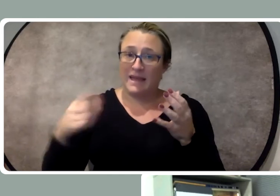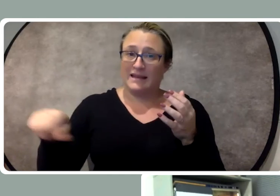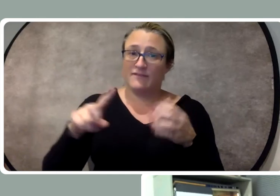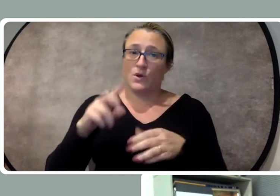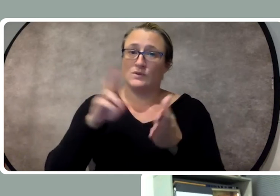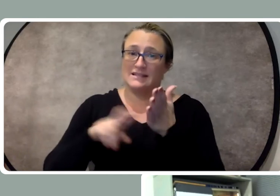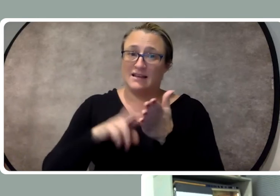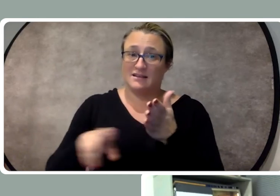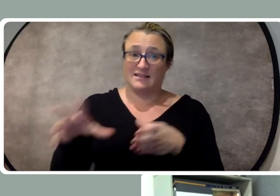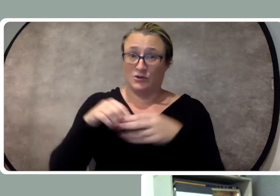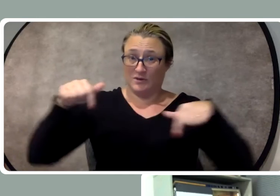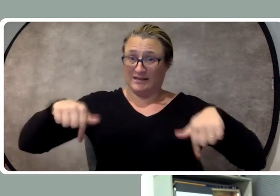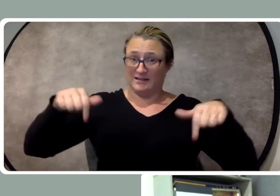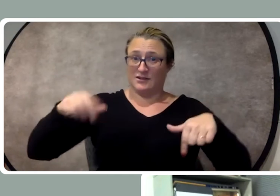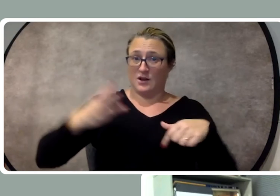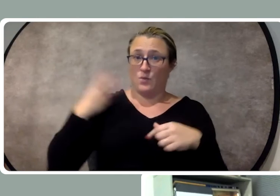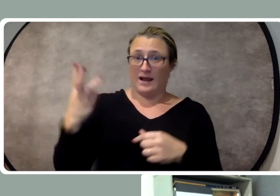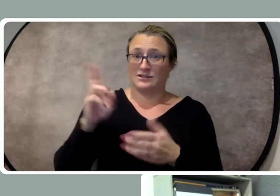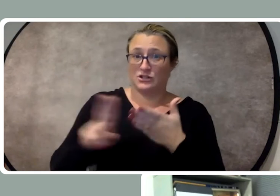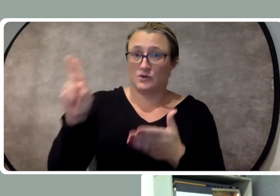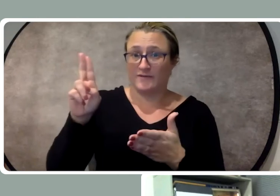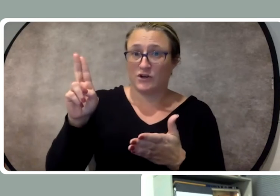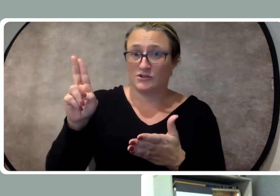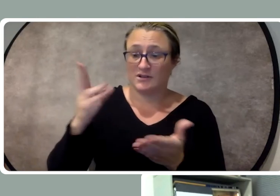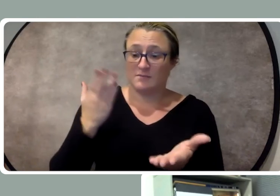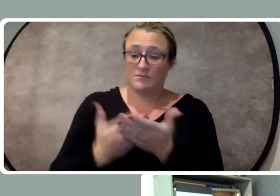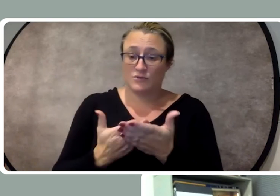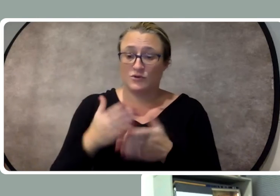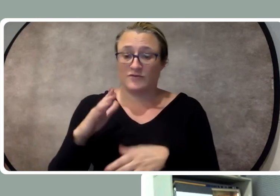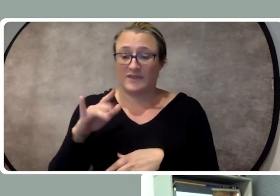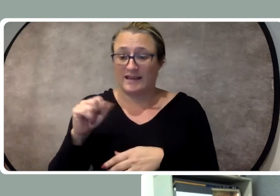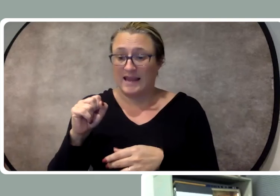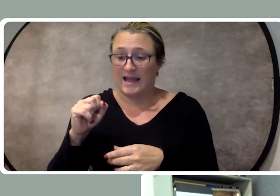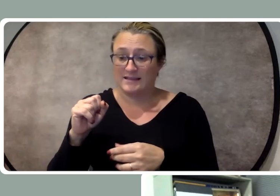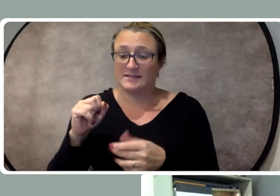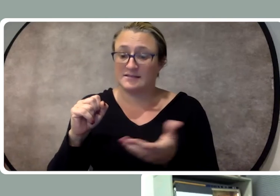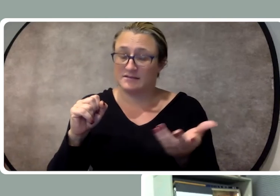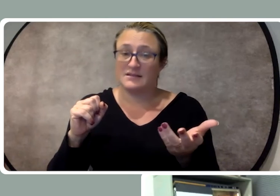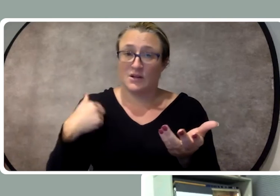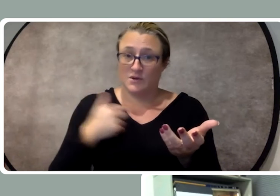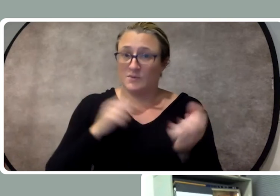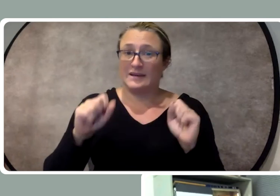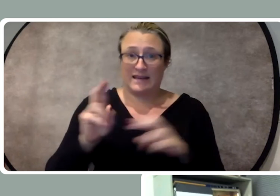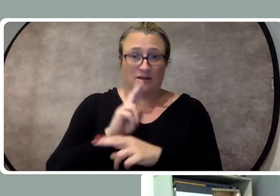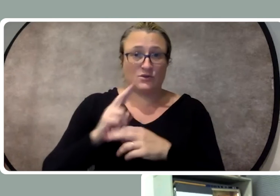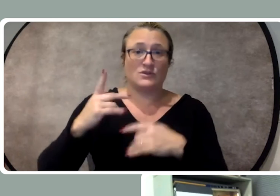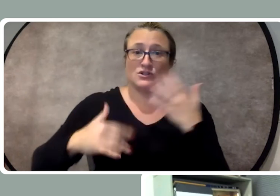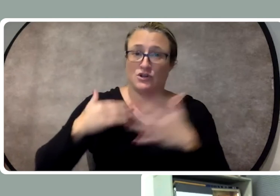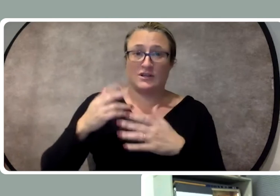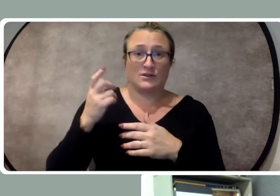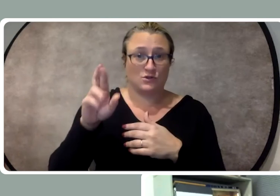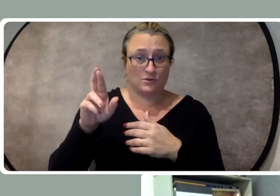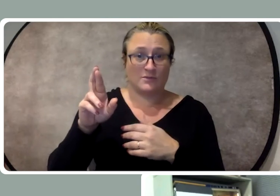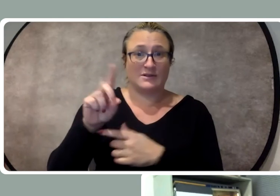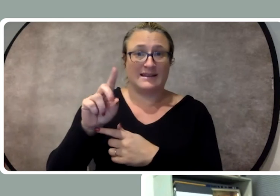studies done here at Washington University, show that yes, indeed, we can use circulating tumor DNA to predict who will